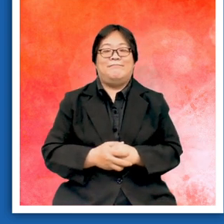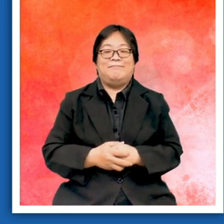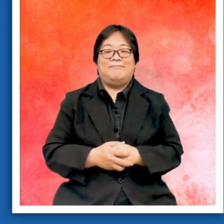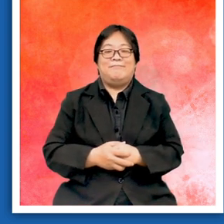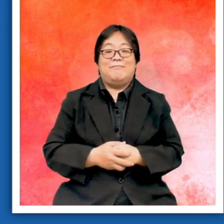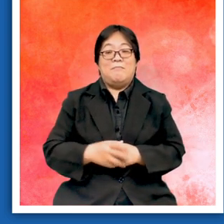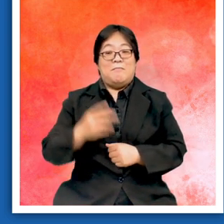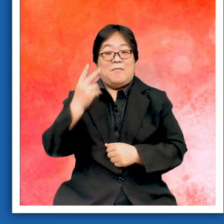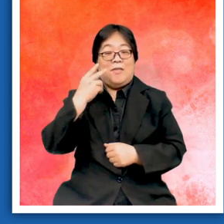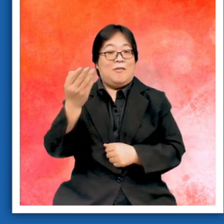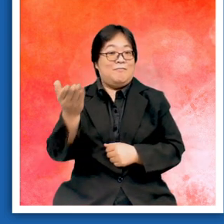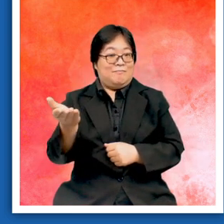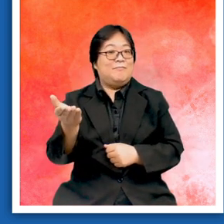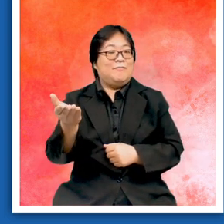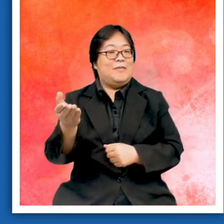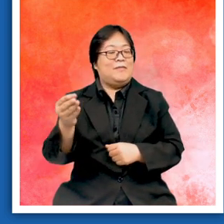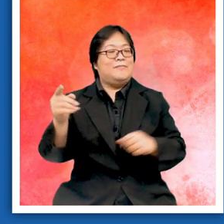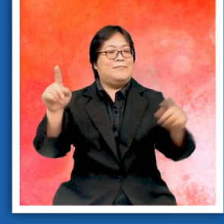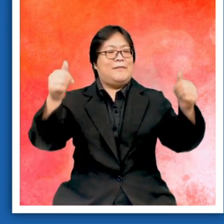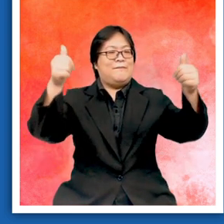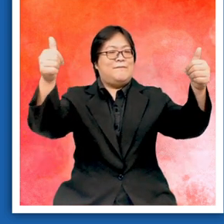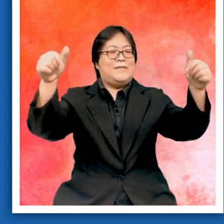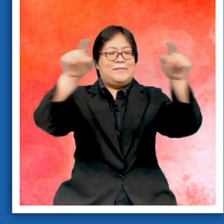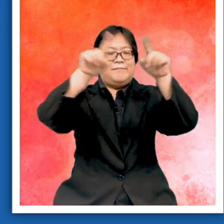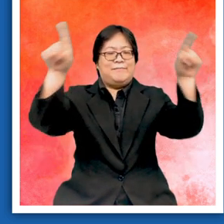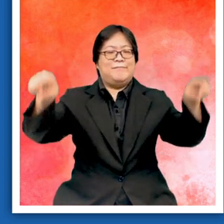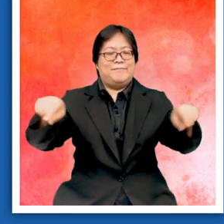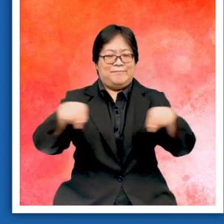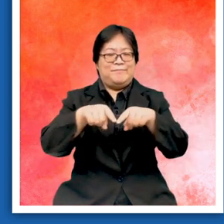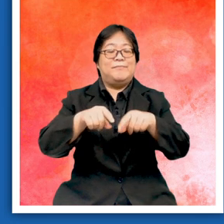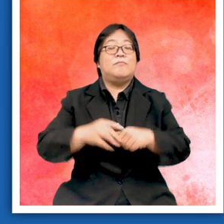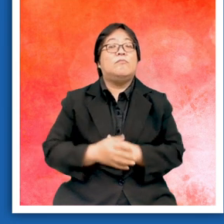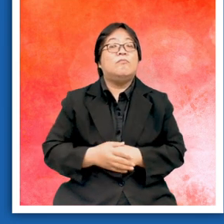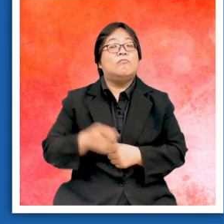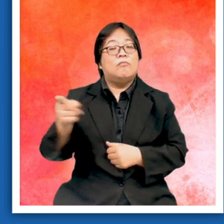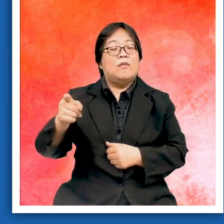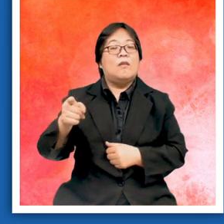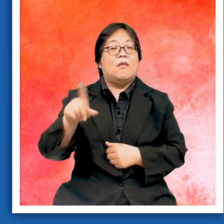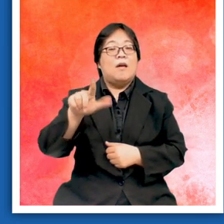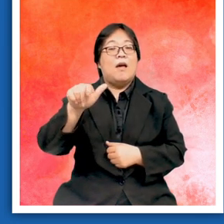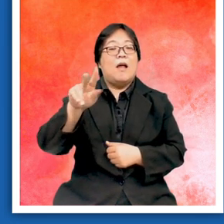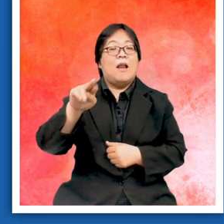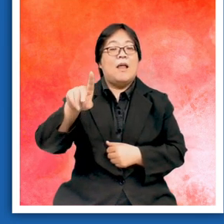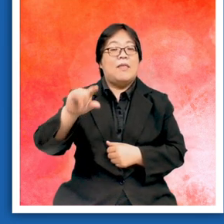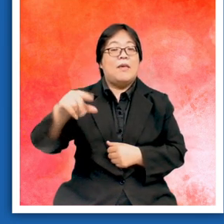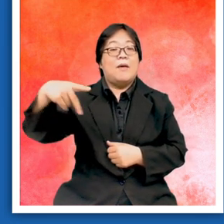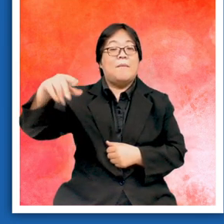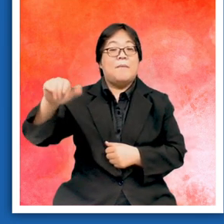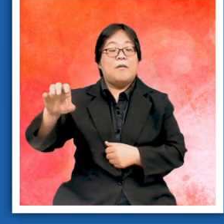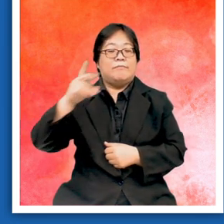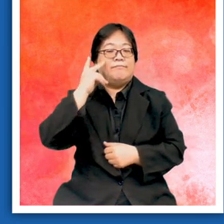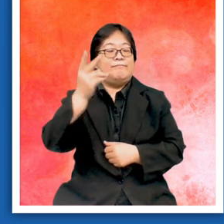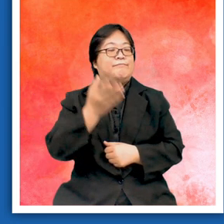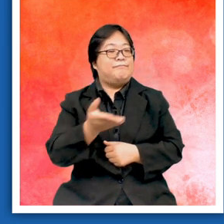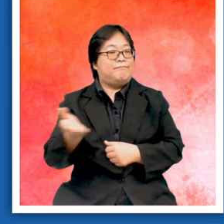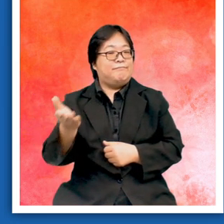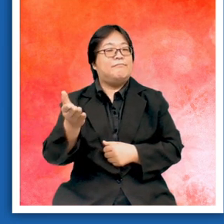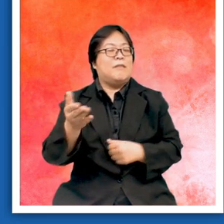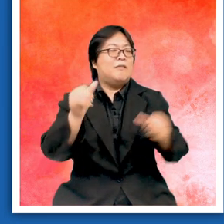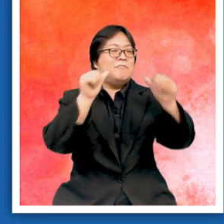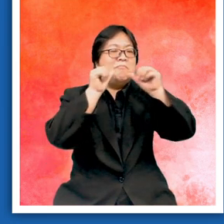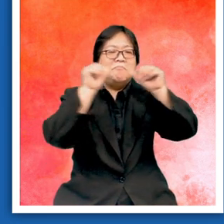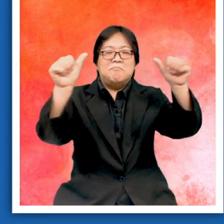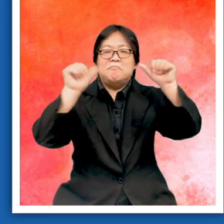so you will be arriving to this landing page. In this landing page, you will see the